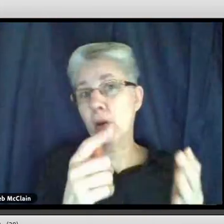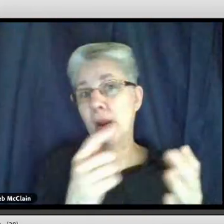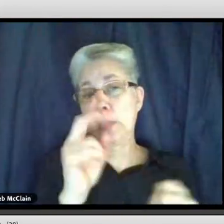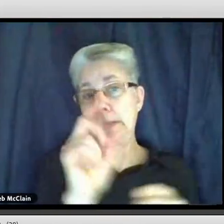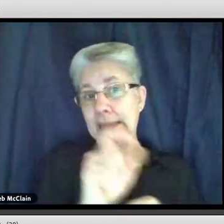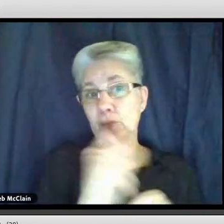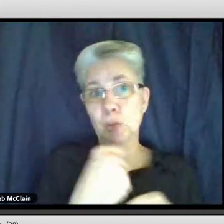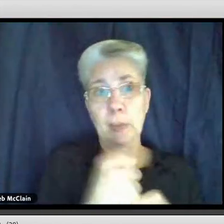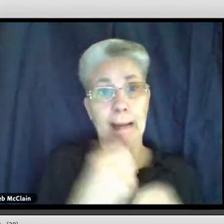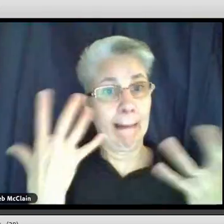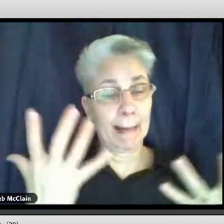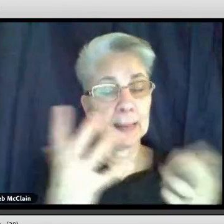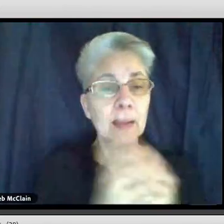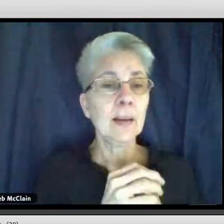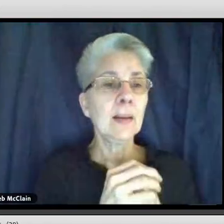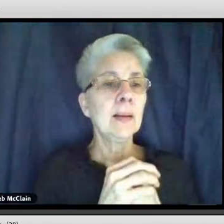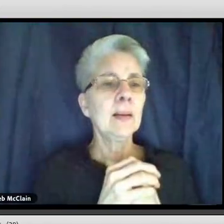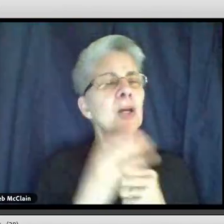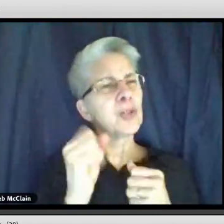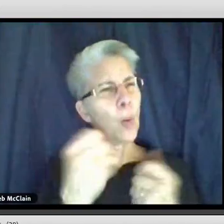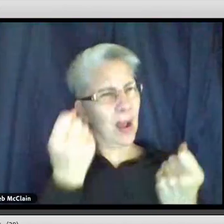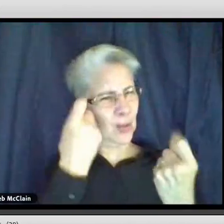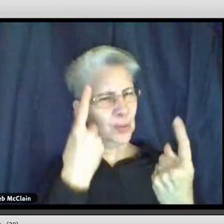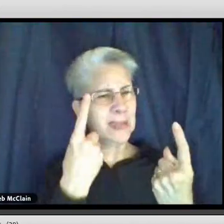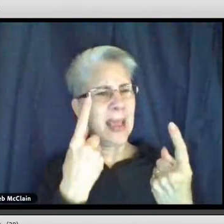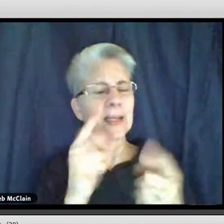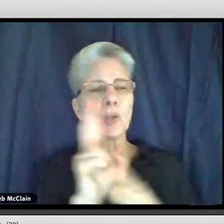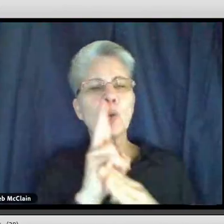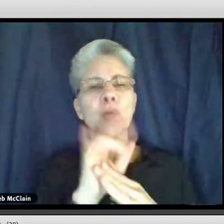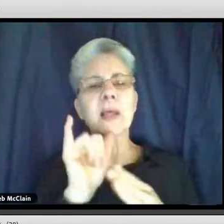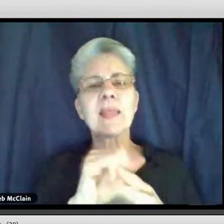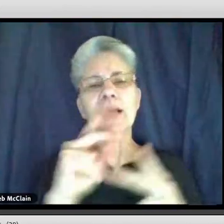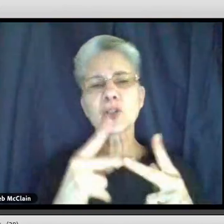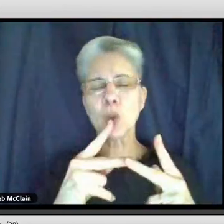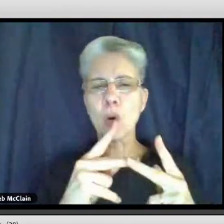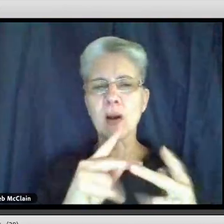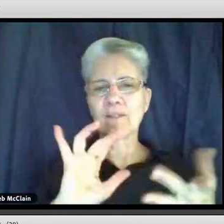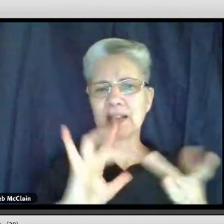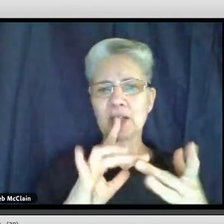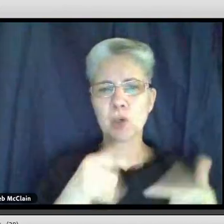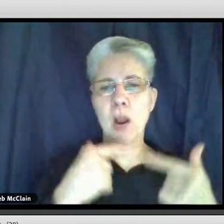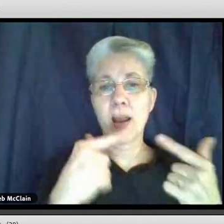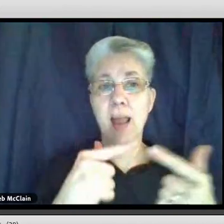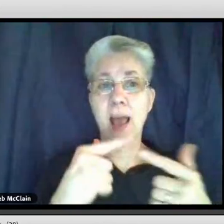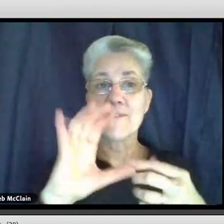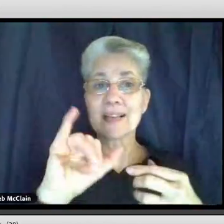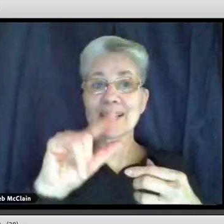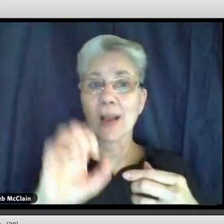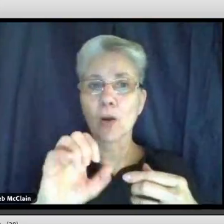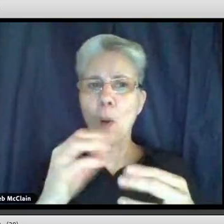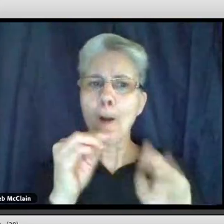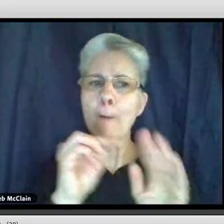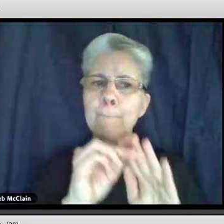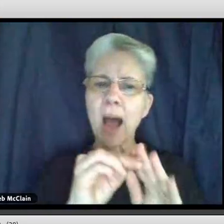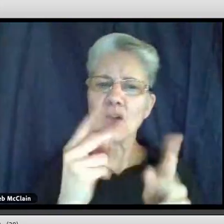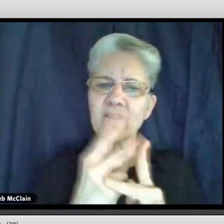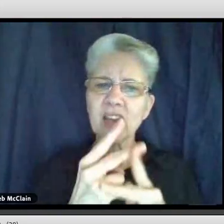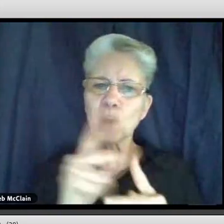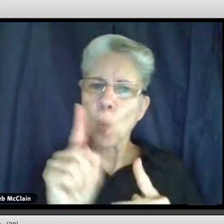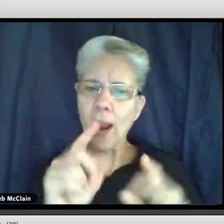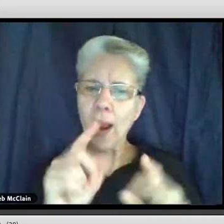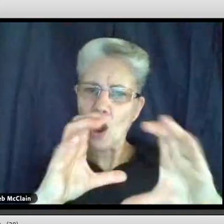to create. And understanding and using that sort of digital life cycle model and figuring out sort of where in that